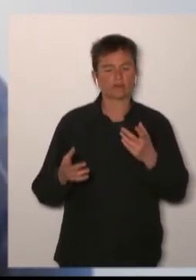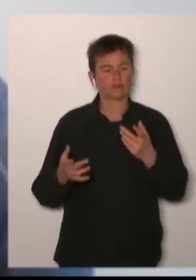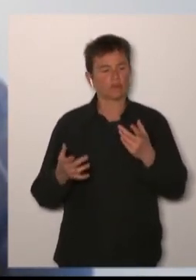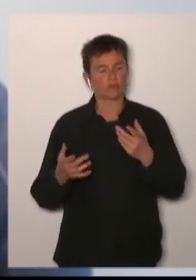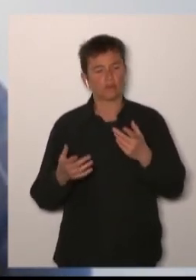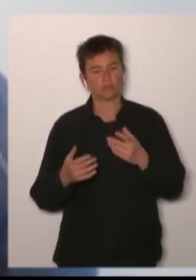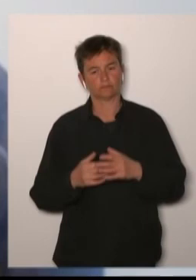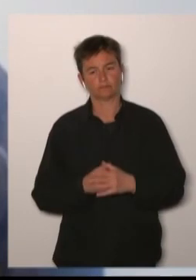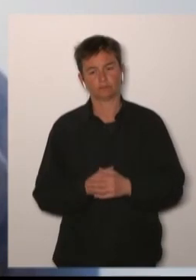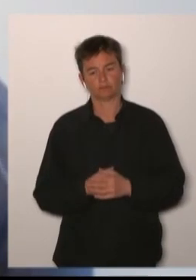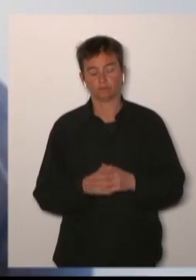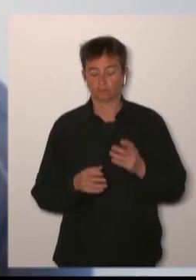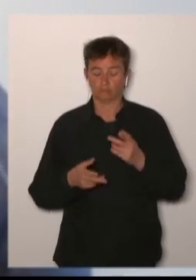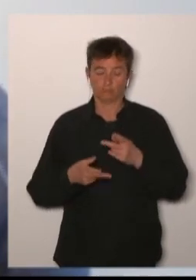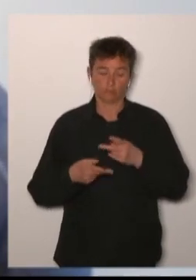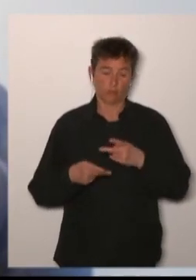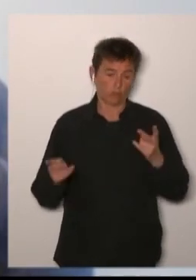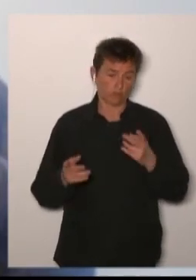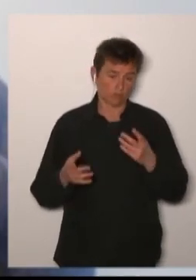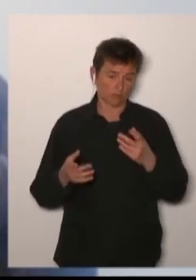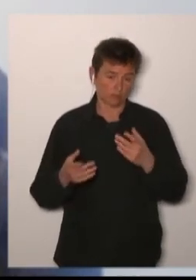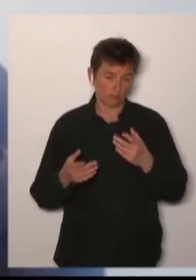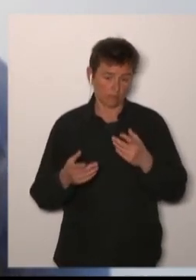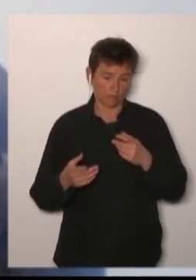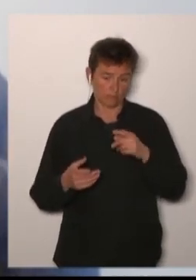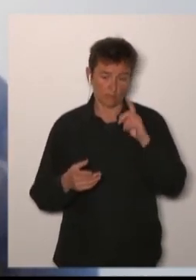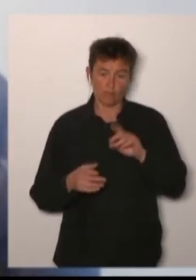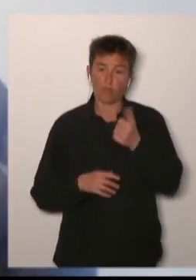to submit to the EMA